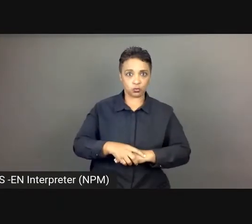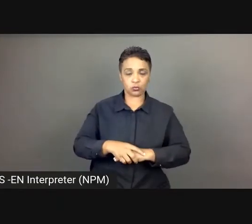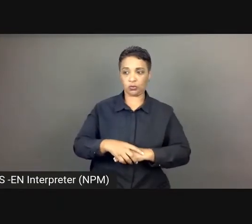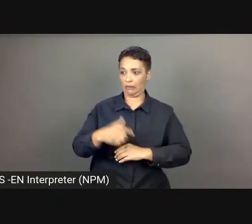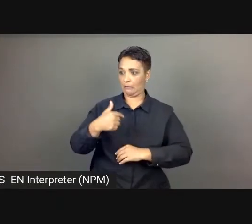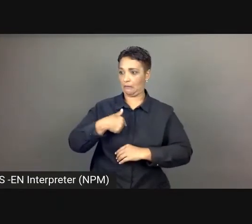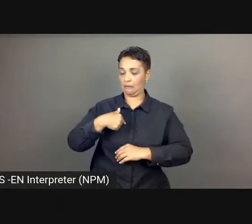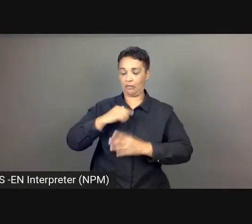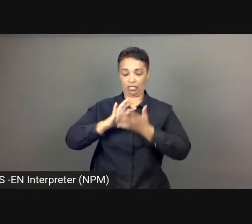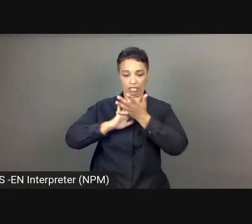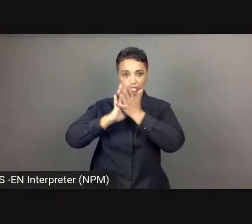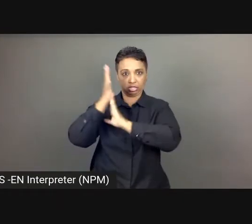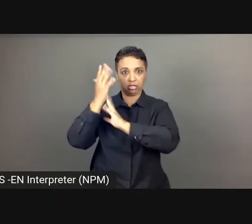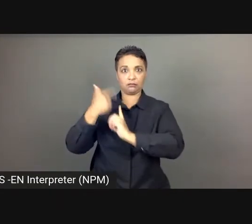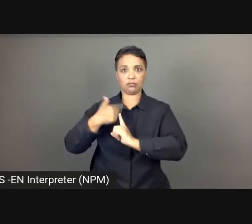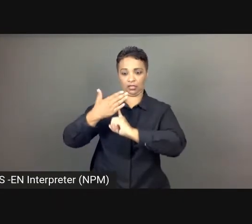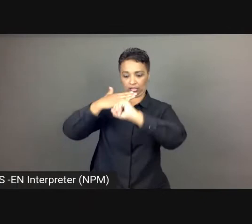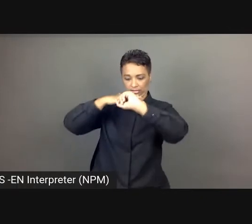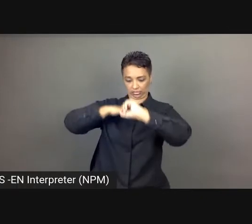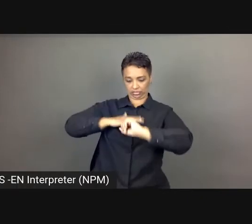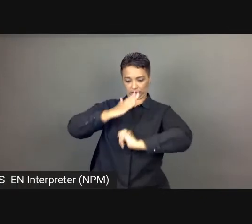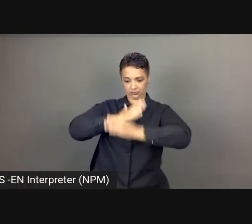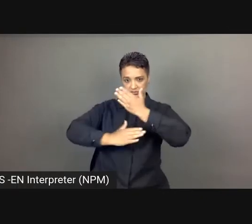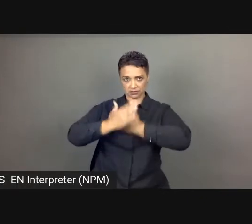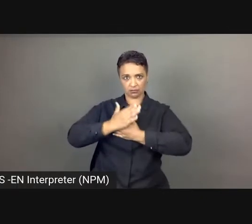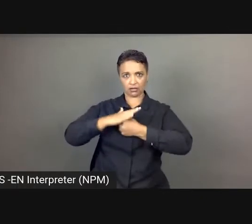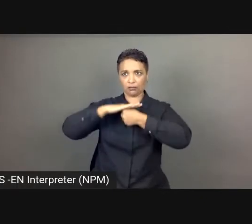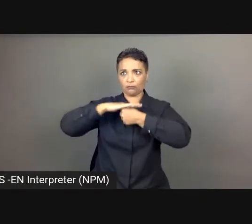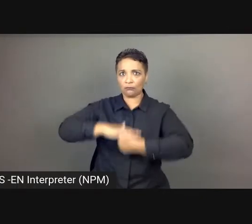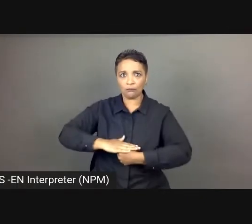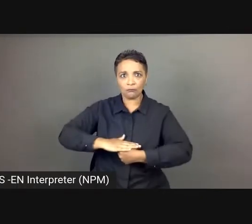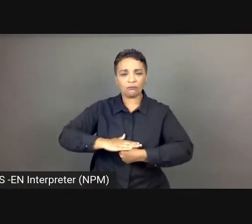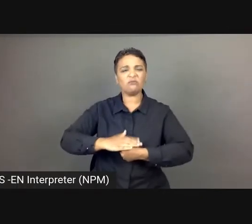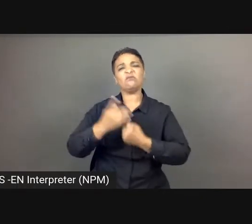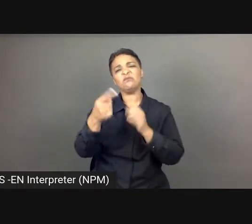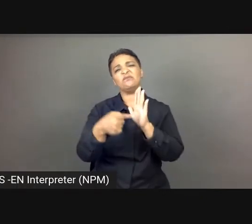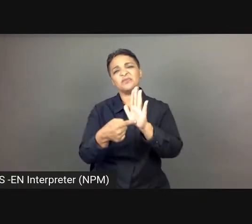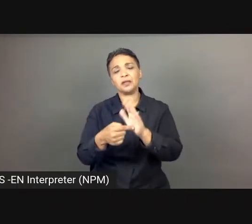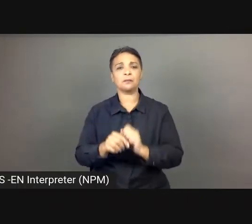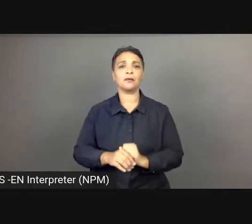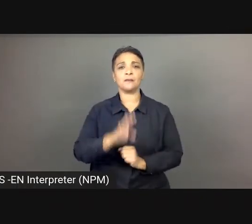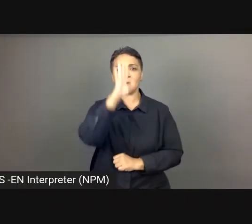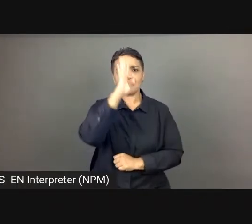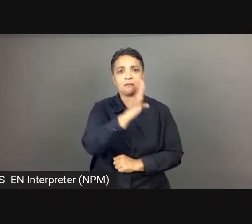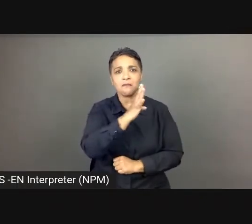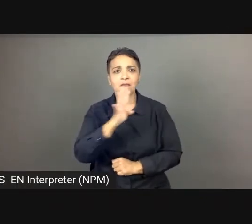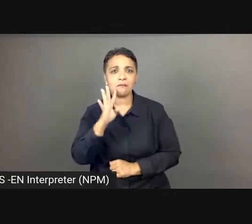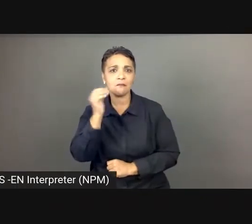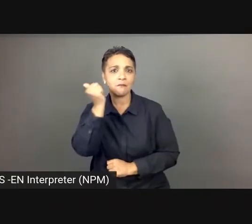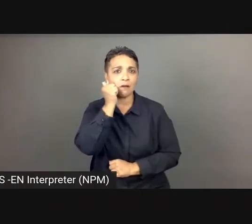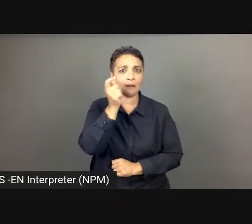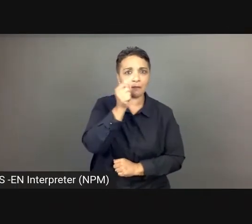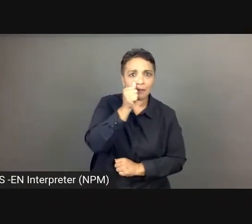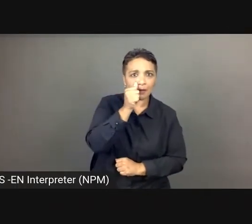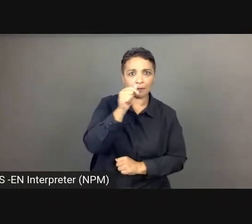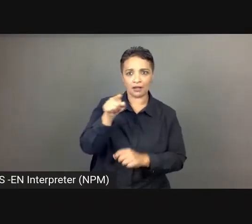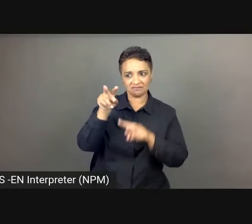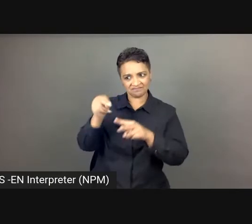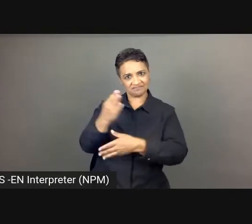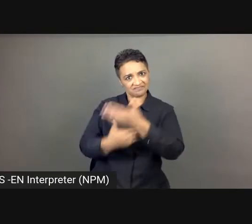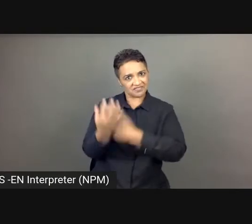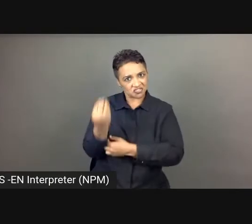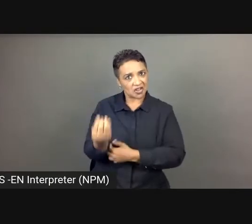not being talked about. So those were parents of children with disability, for example. And then we have a movement